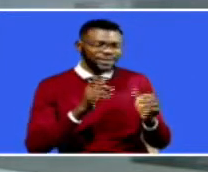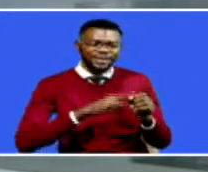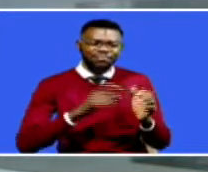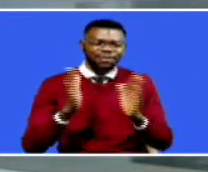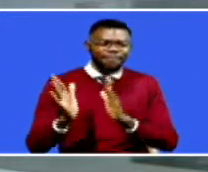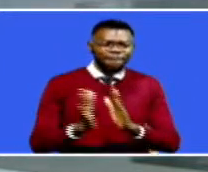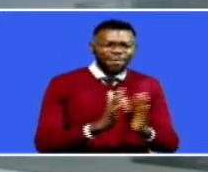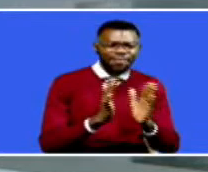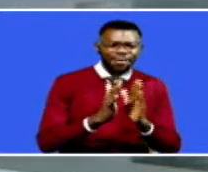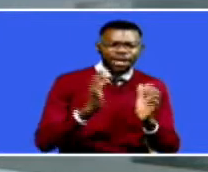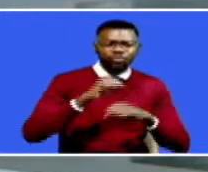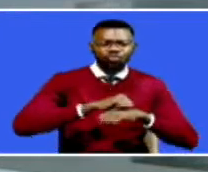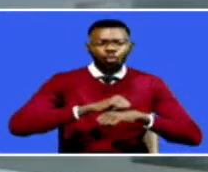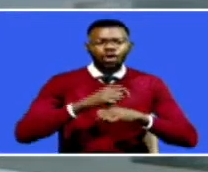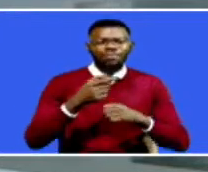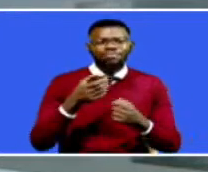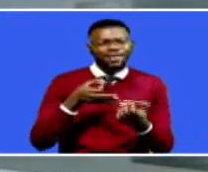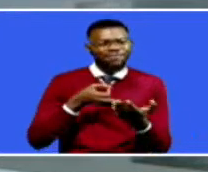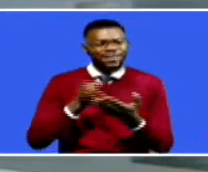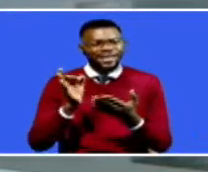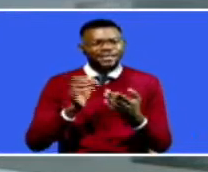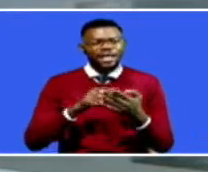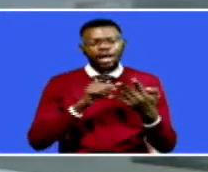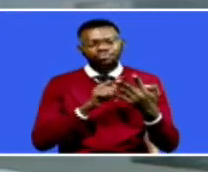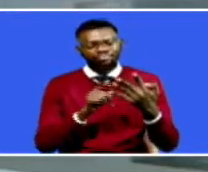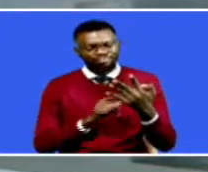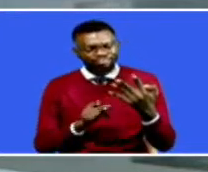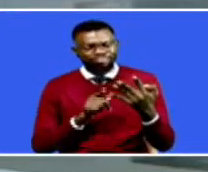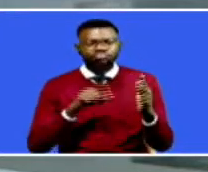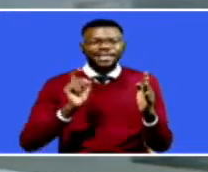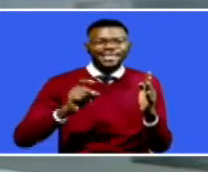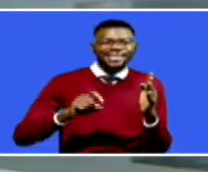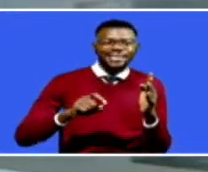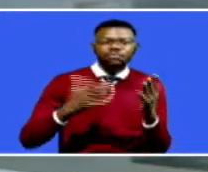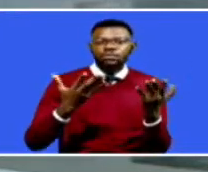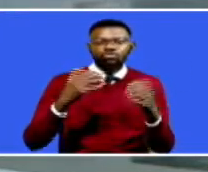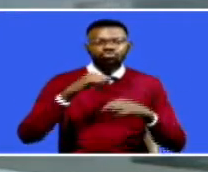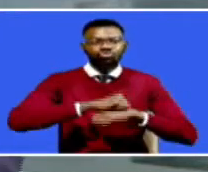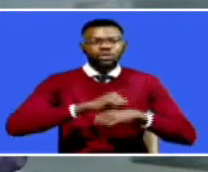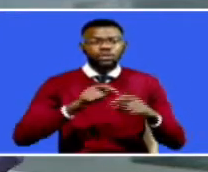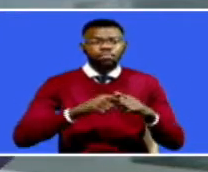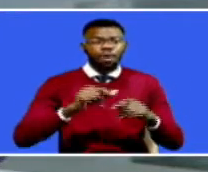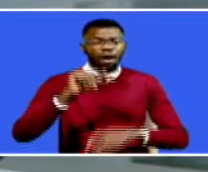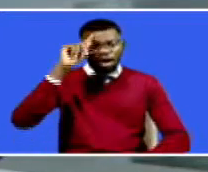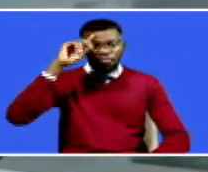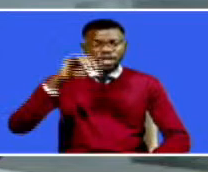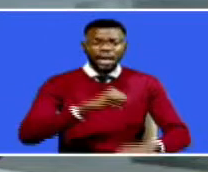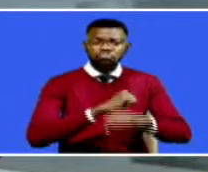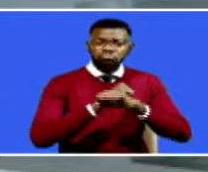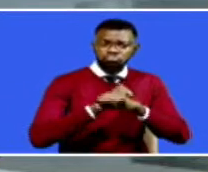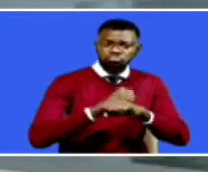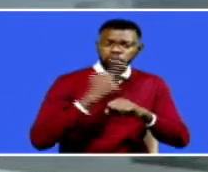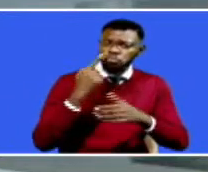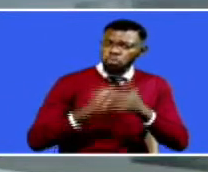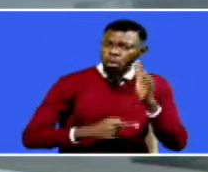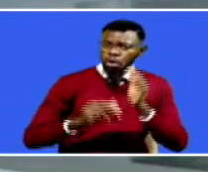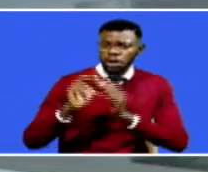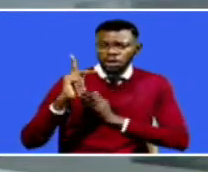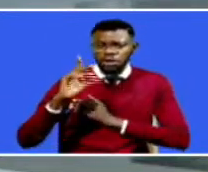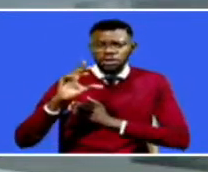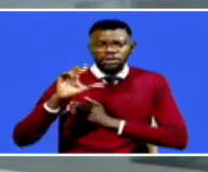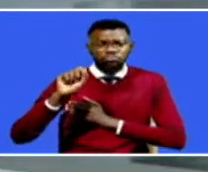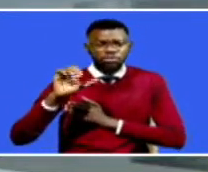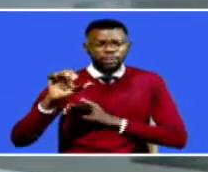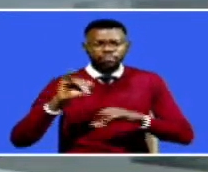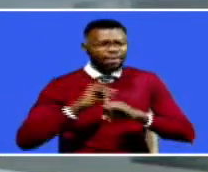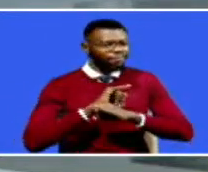school fees and other requirements. Meanwhile, the government has defended the credibility of the ongoing KCSE exams, pointing out